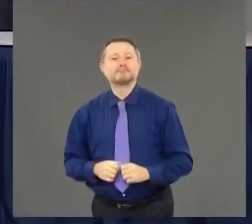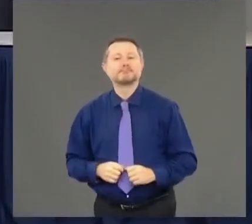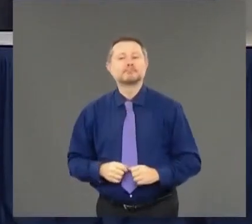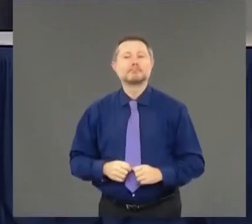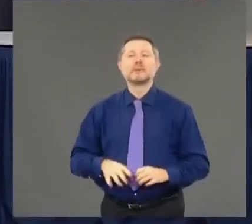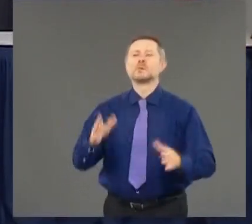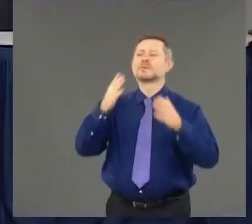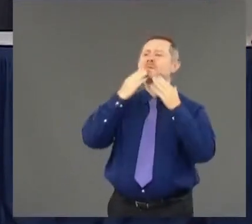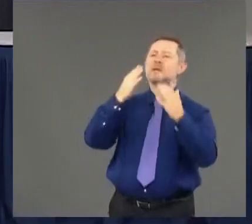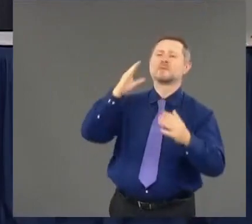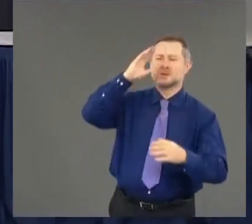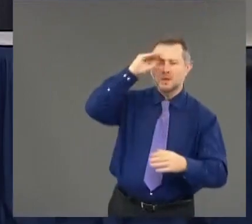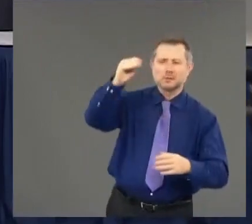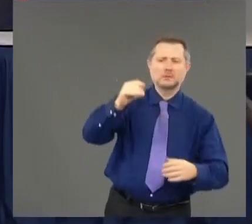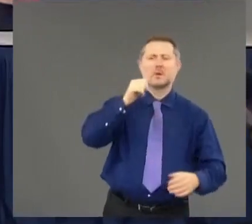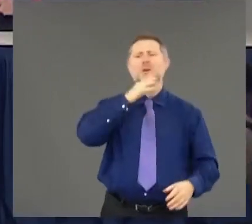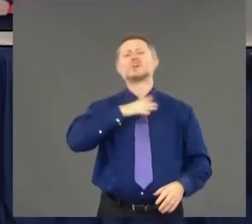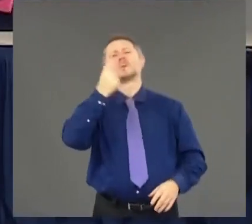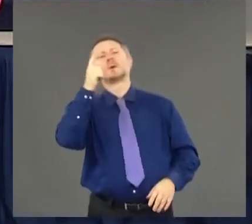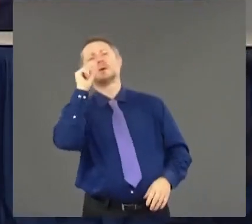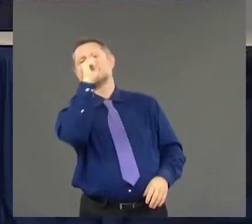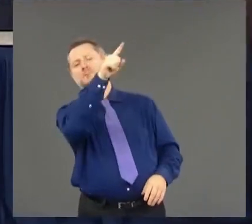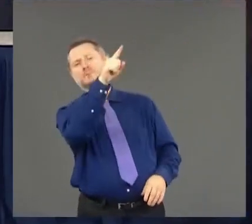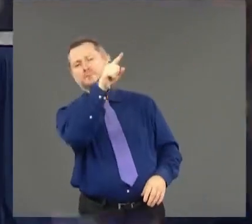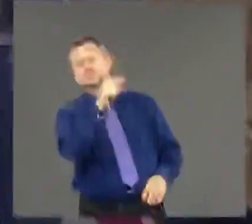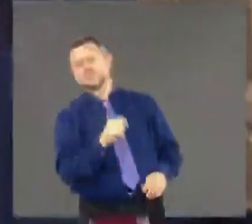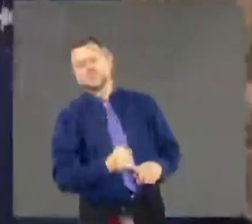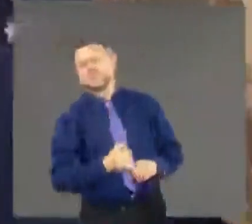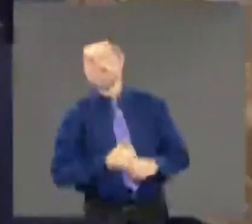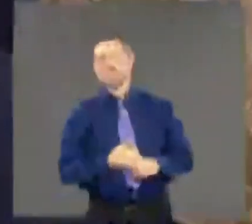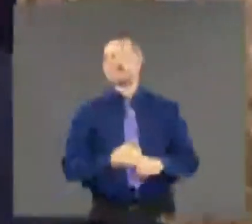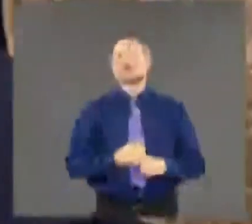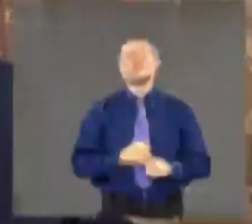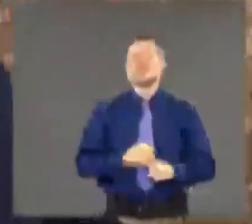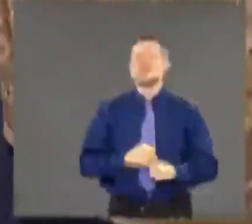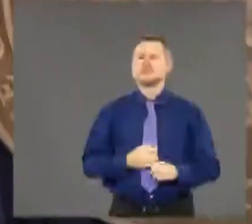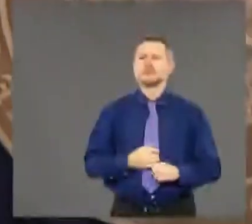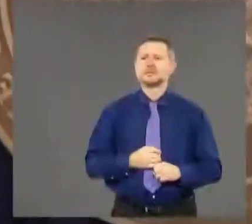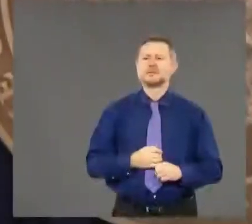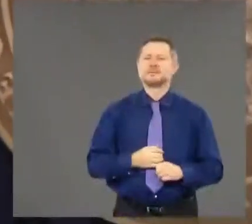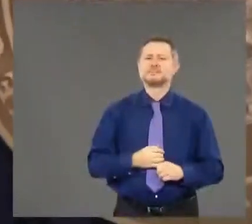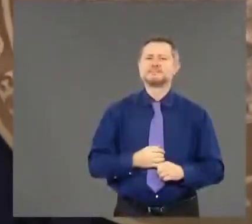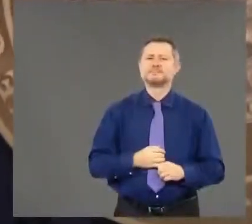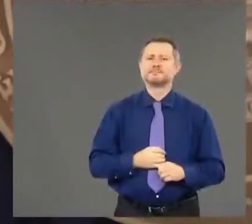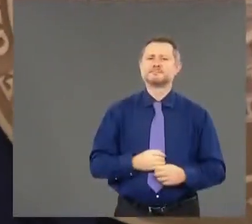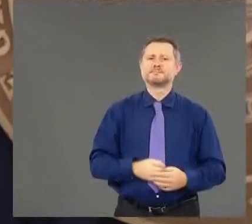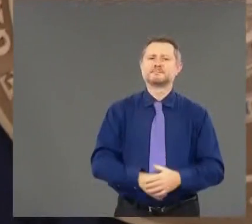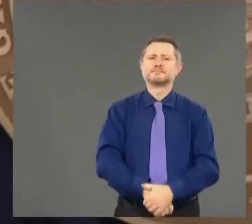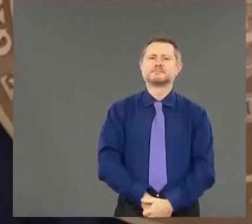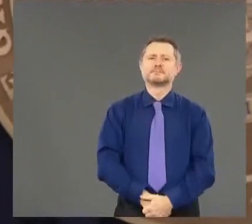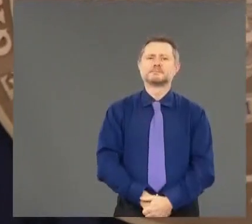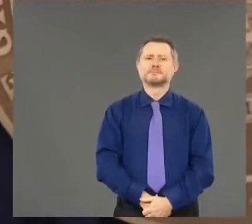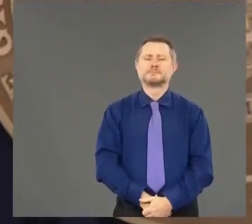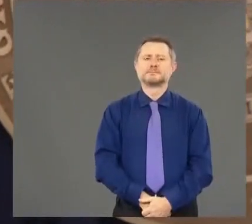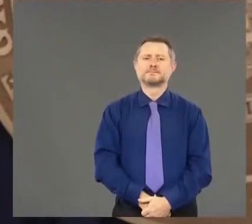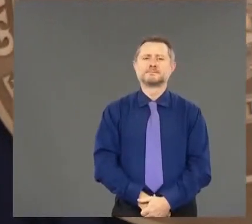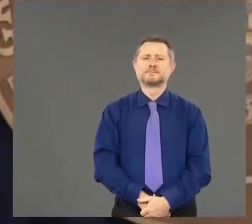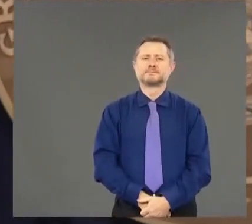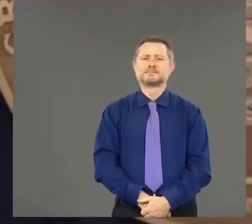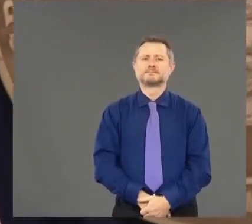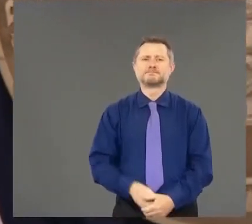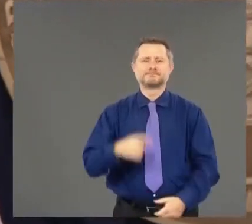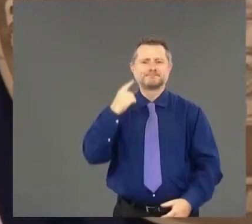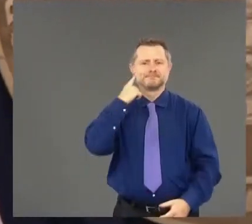It sounds silly, but I'm going to ask it anyway. It's about the importance of the toilet lid.